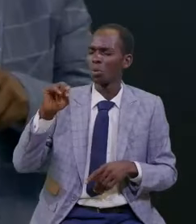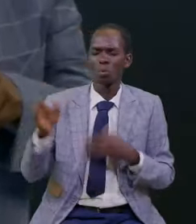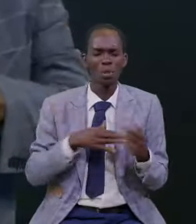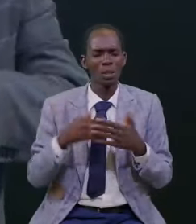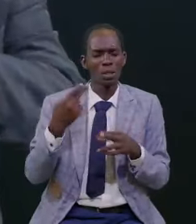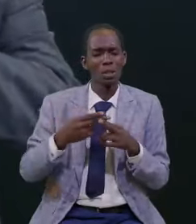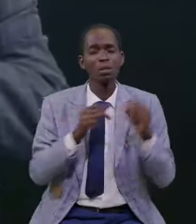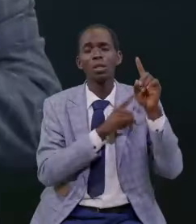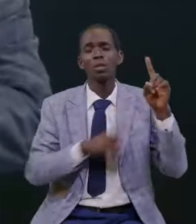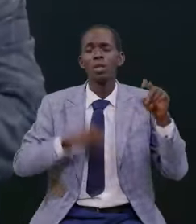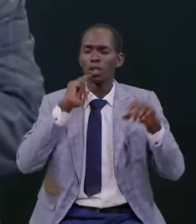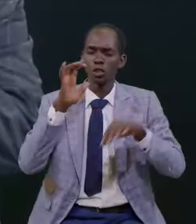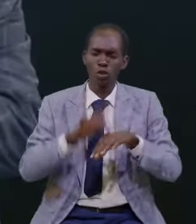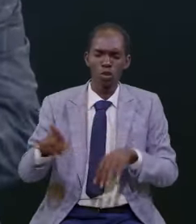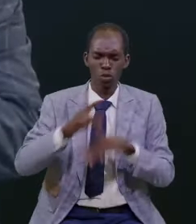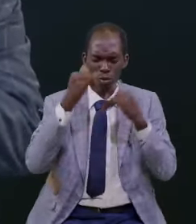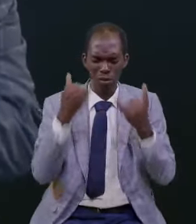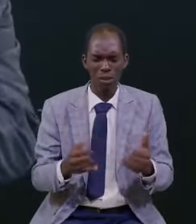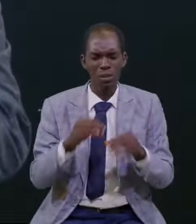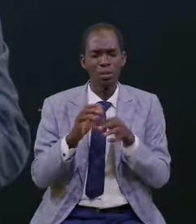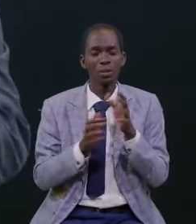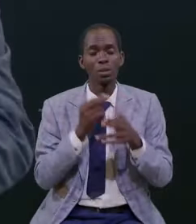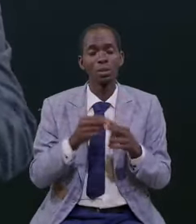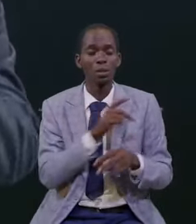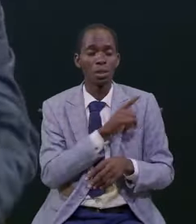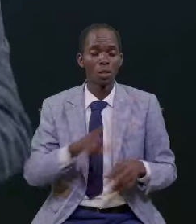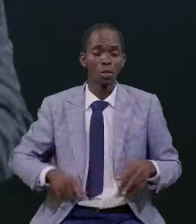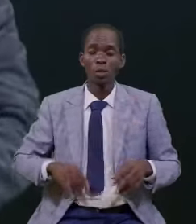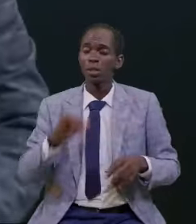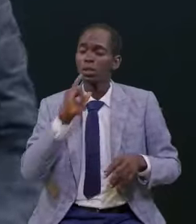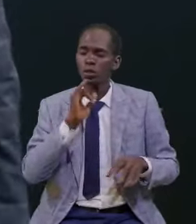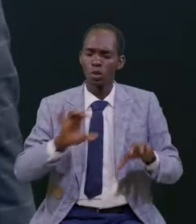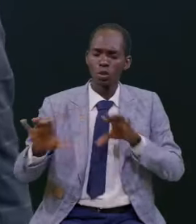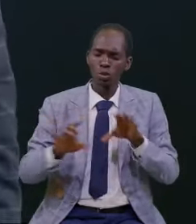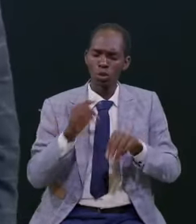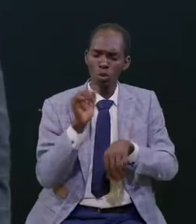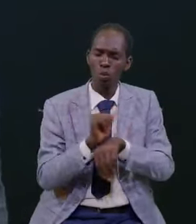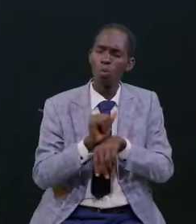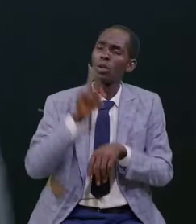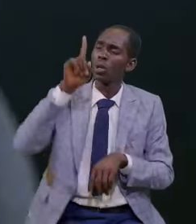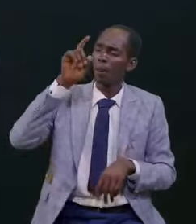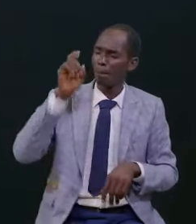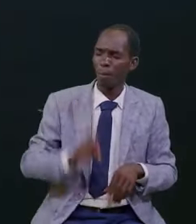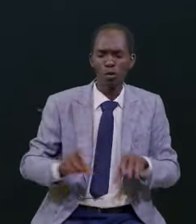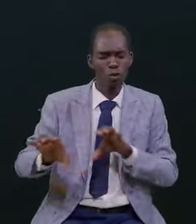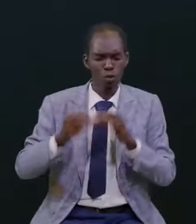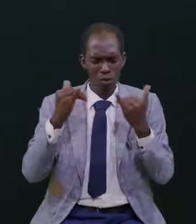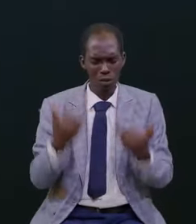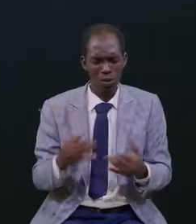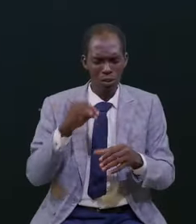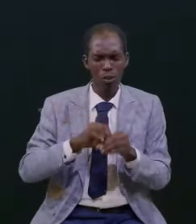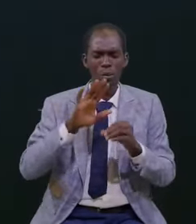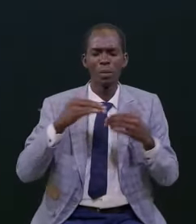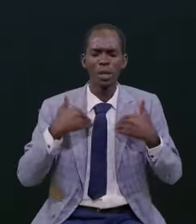right now. The Lord is doing the work he must do right now in your body.